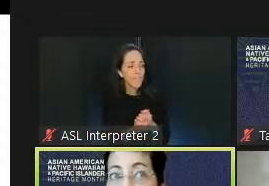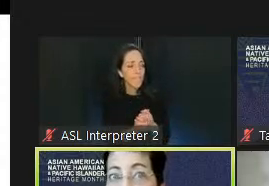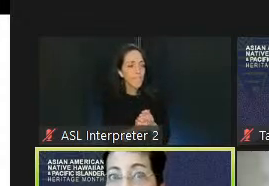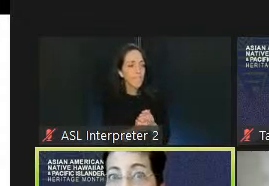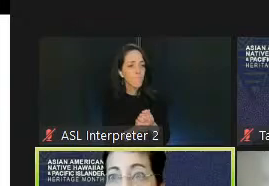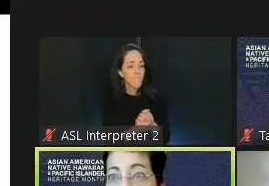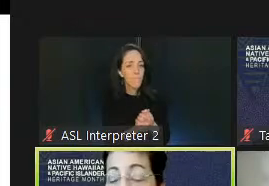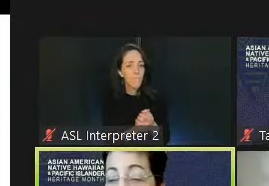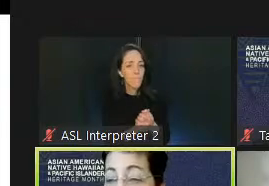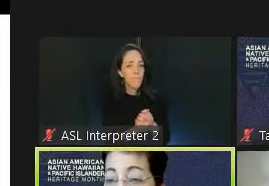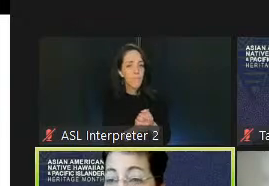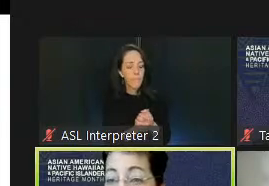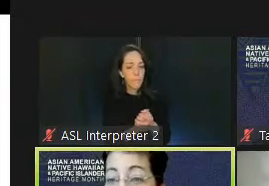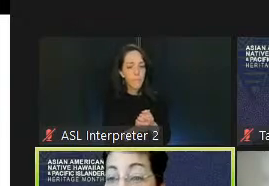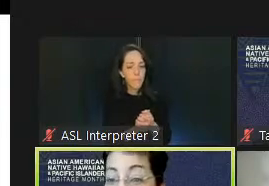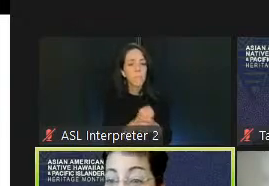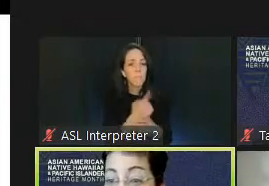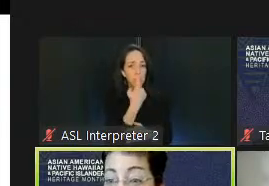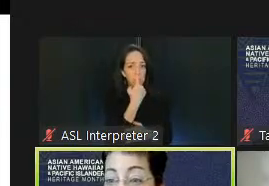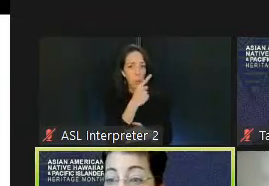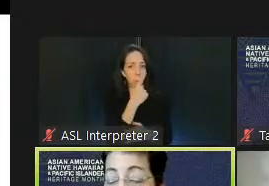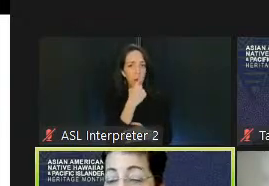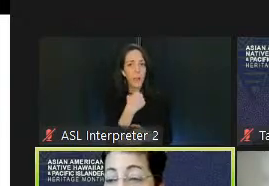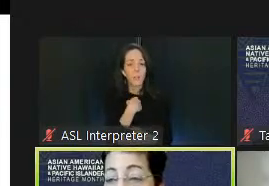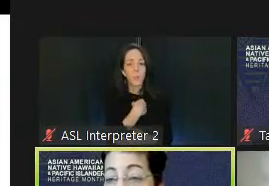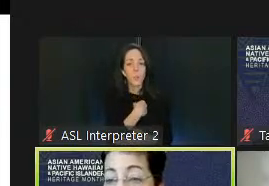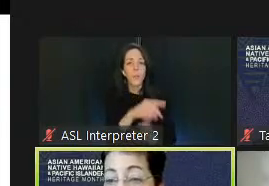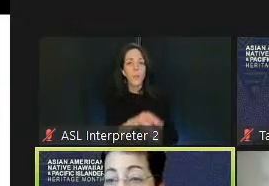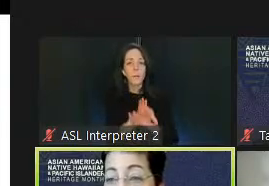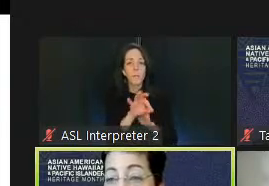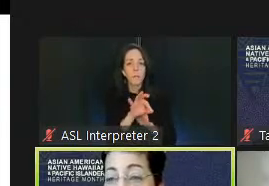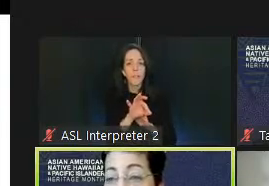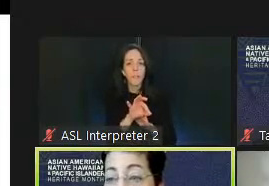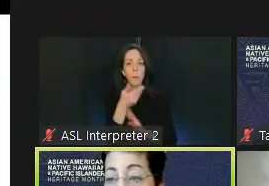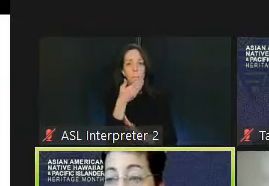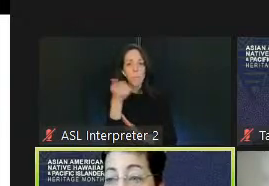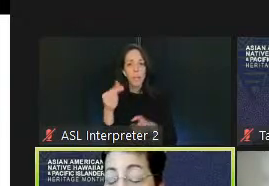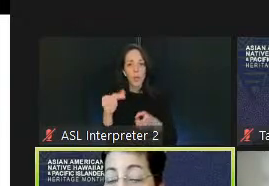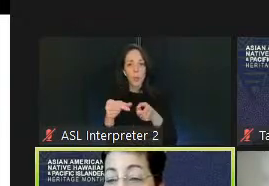come to a better vocabulary so we don't